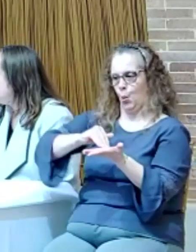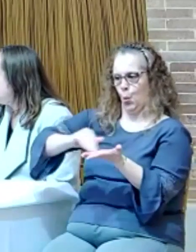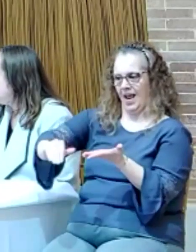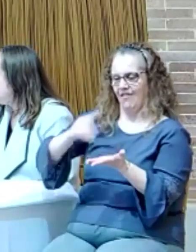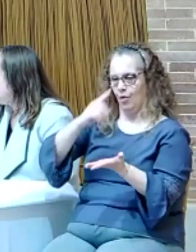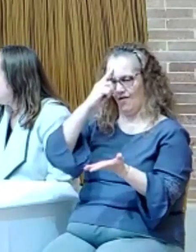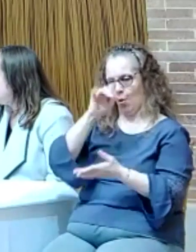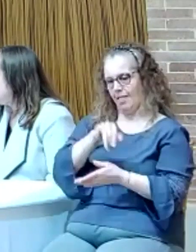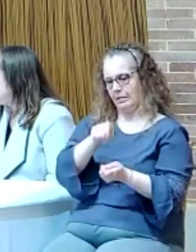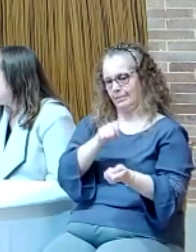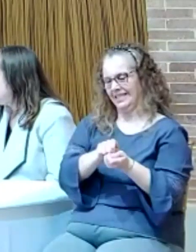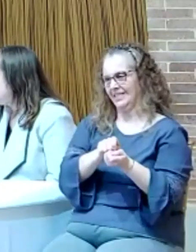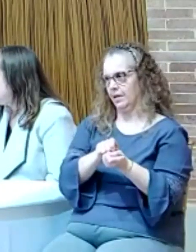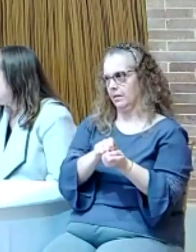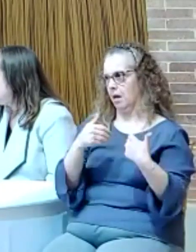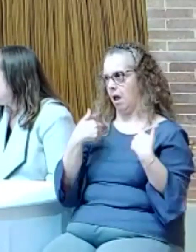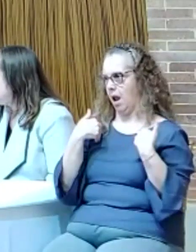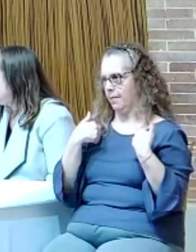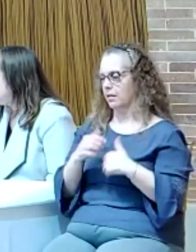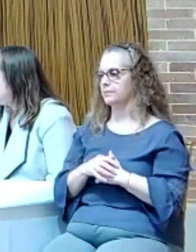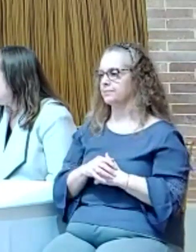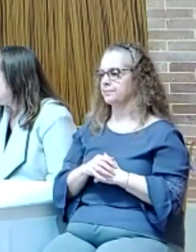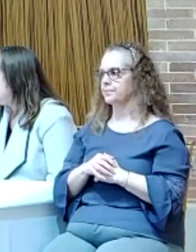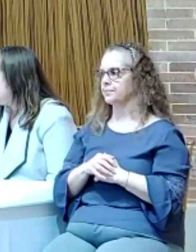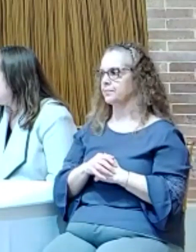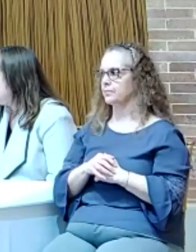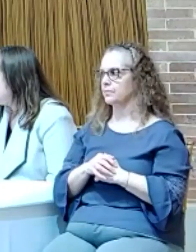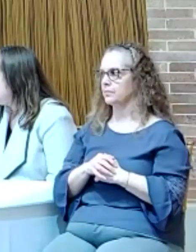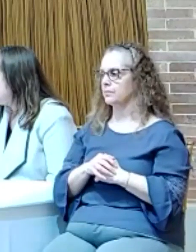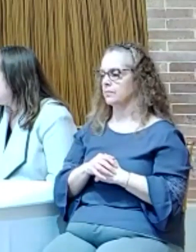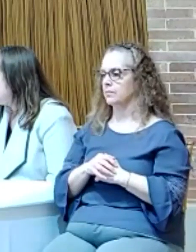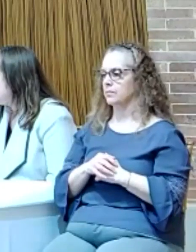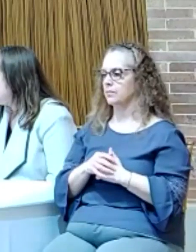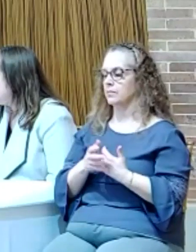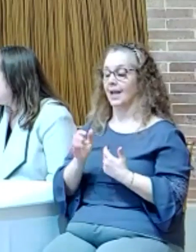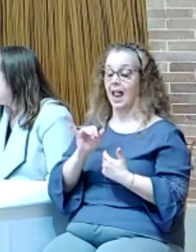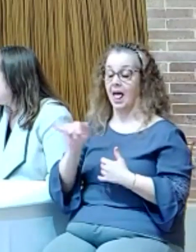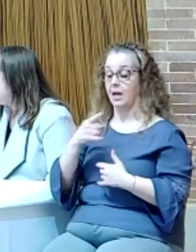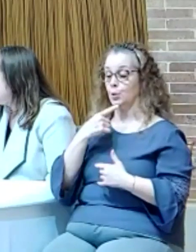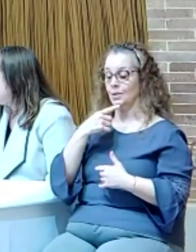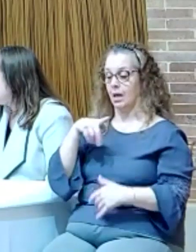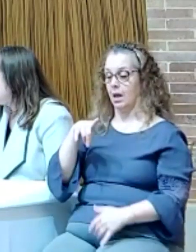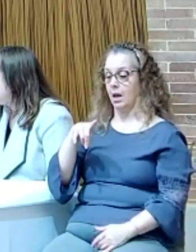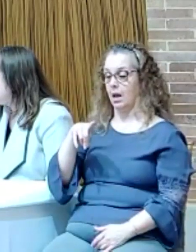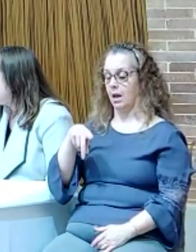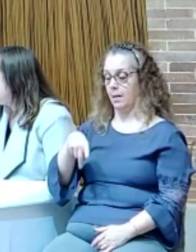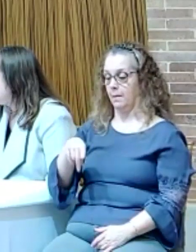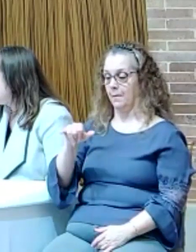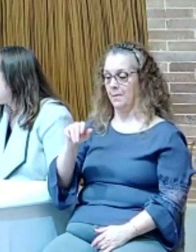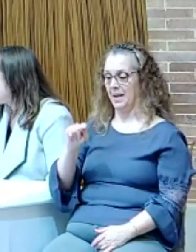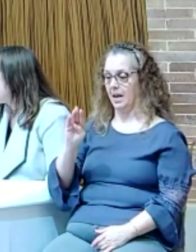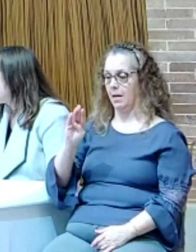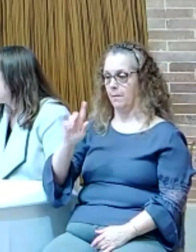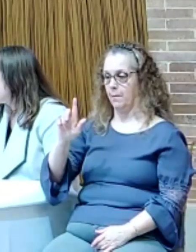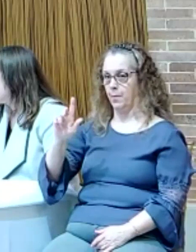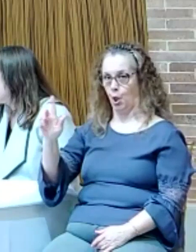rule the the perception of an animal particular animal such as a pitbull being dangerous that's